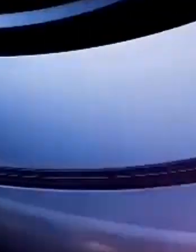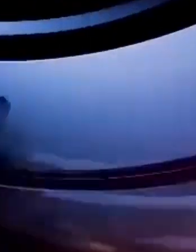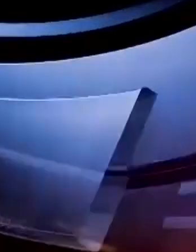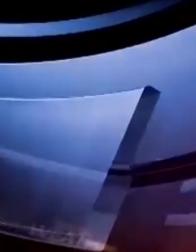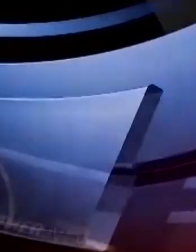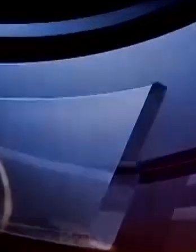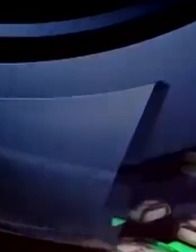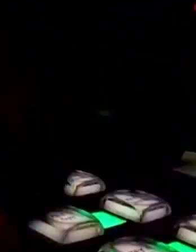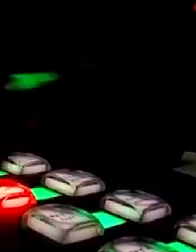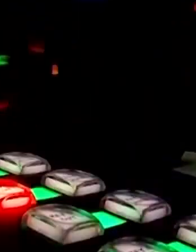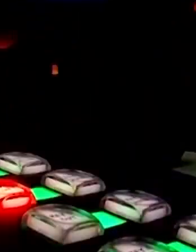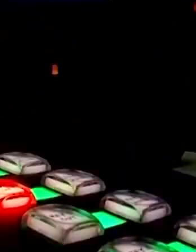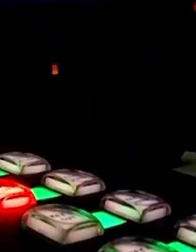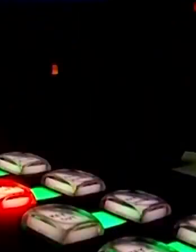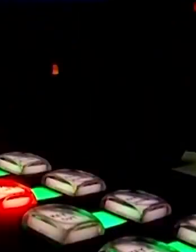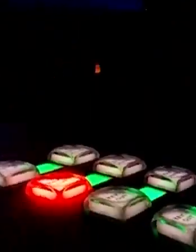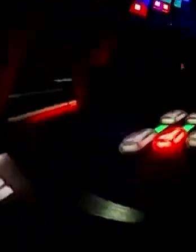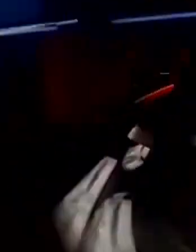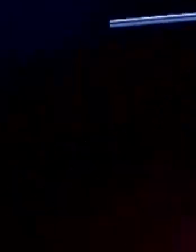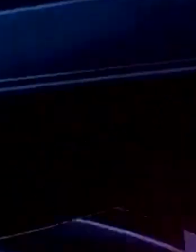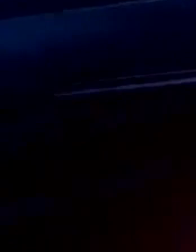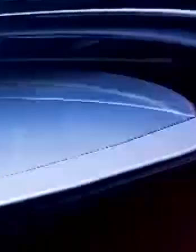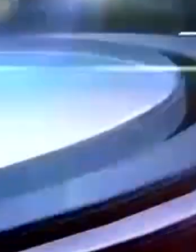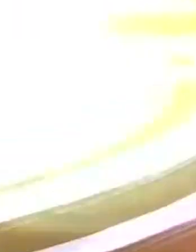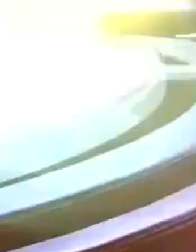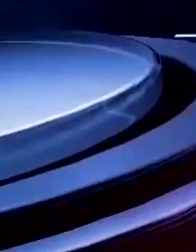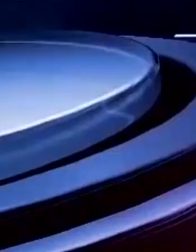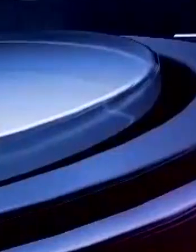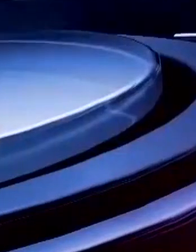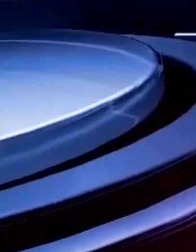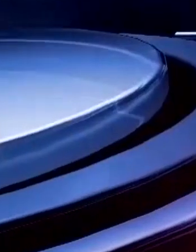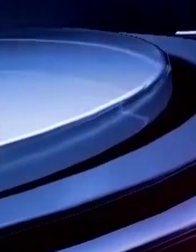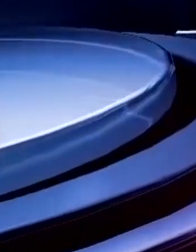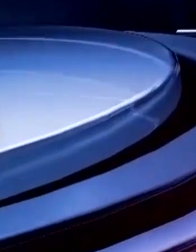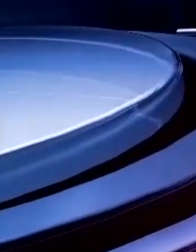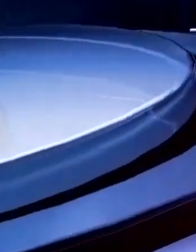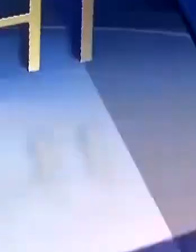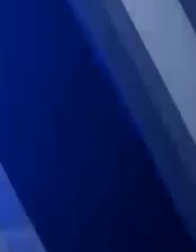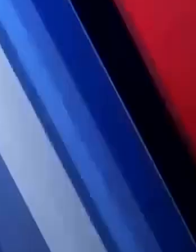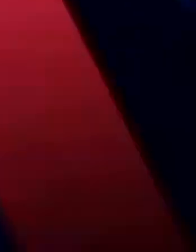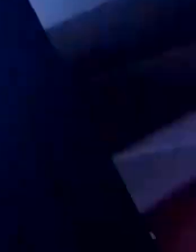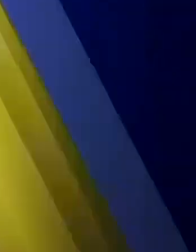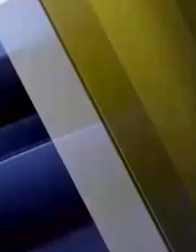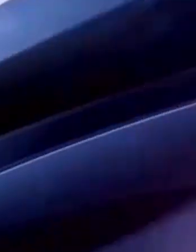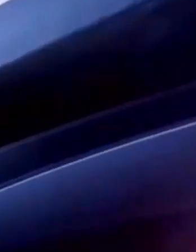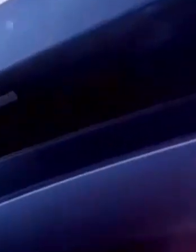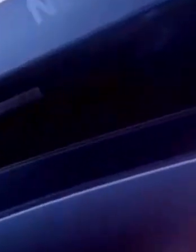Broadcasting from our studios in the Pine St. Michael, this is CBC News Night, starting now.